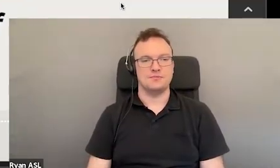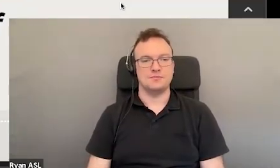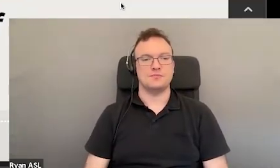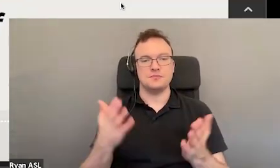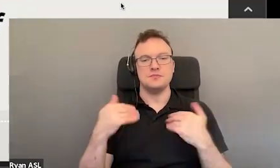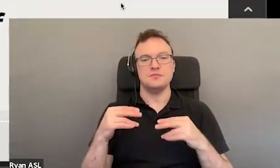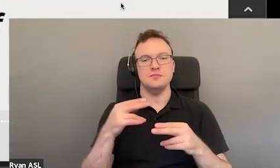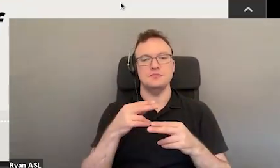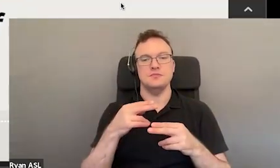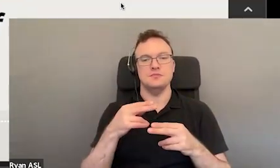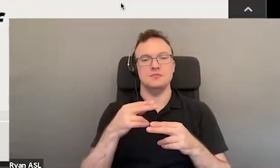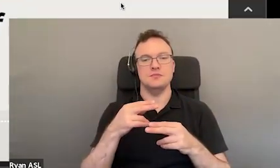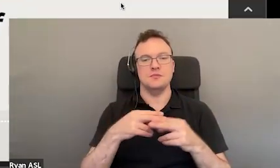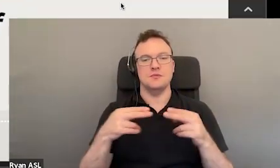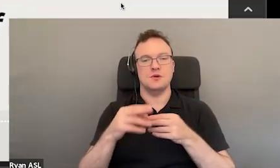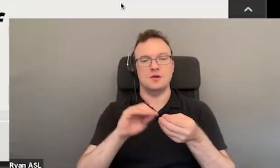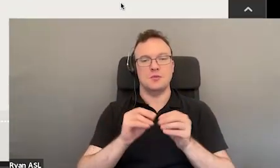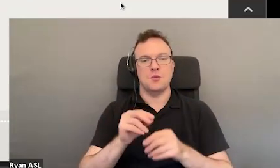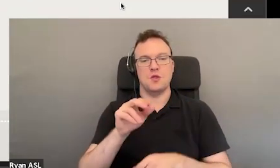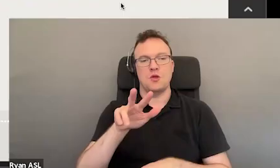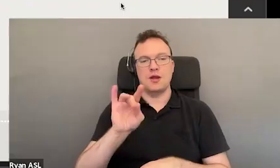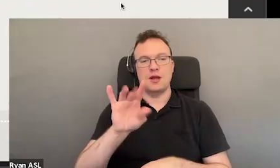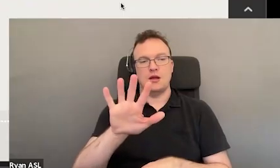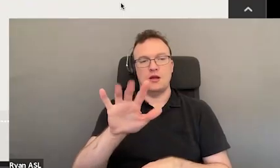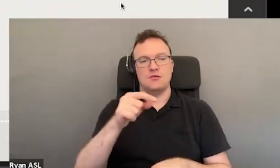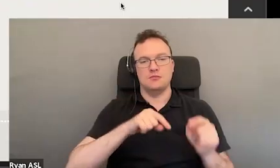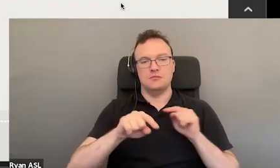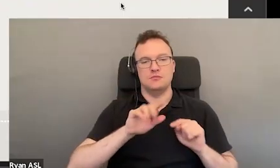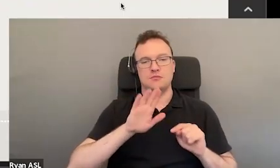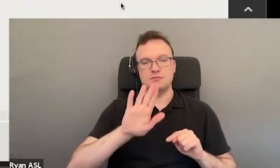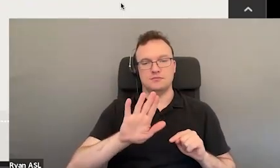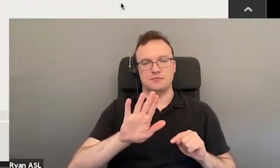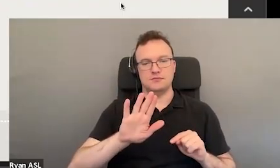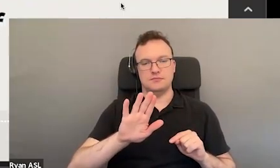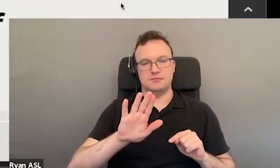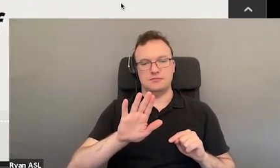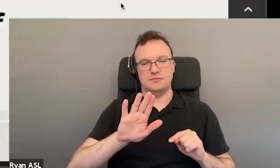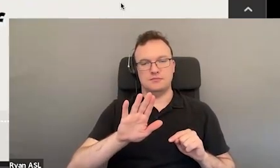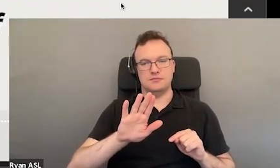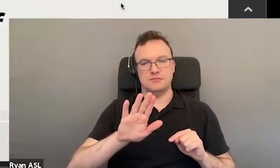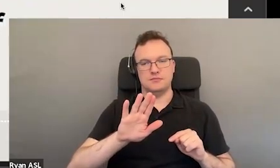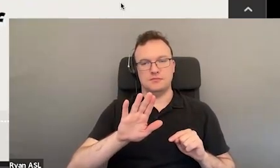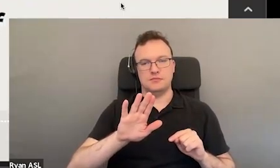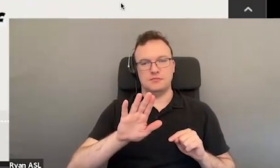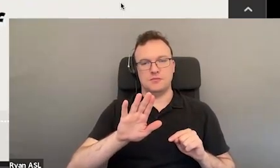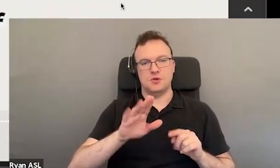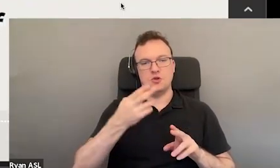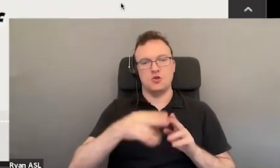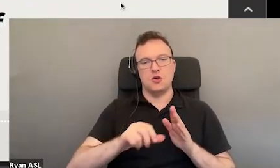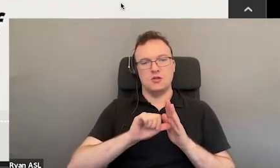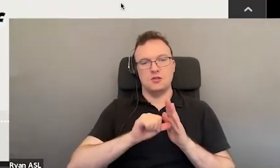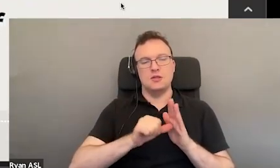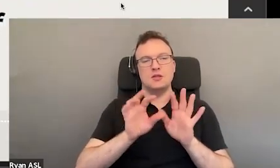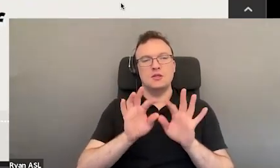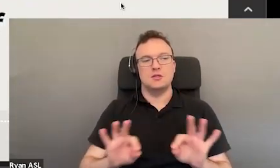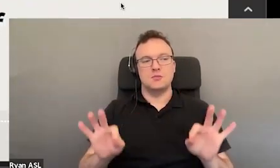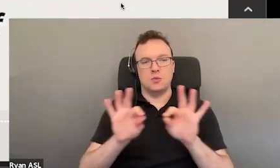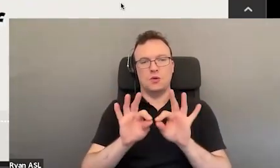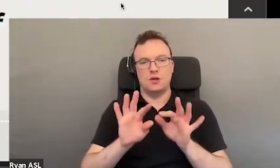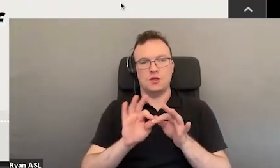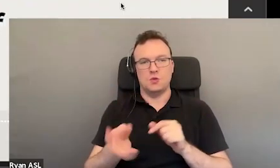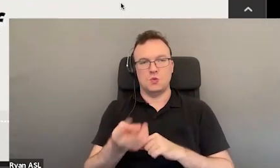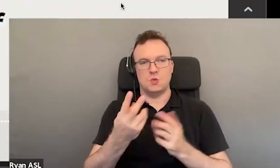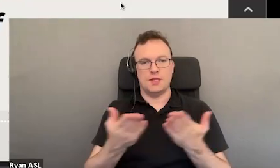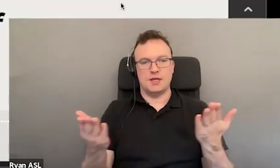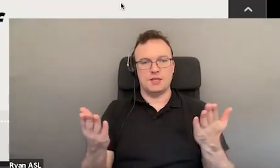to slide 38. And before I do, sorry, I want to briefly emphasize the importance of two